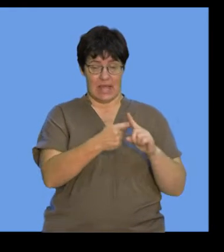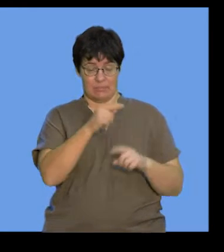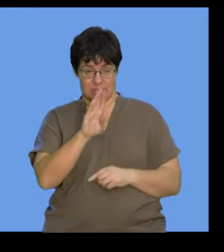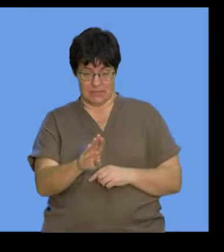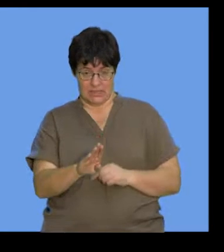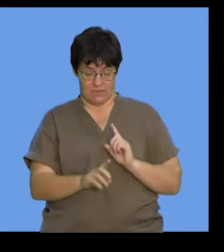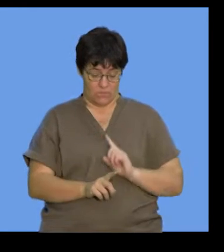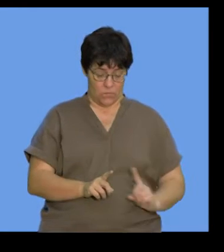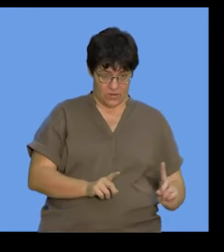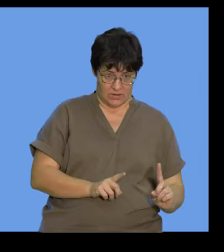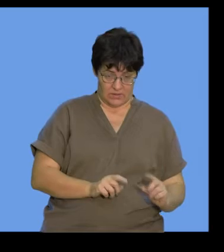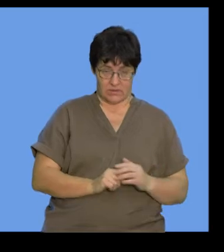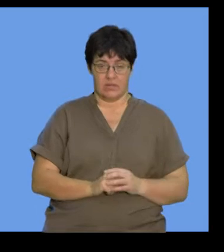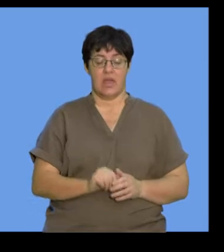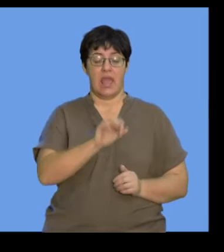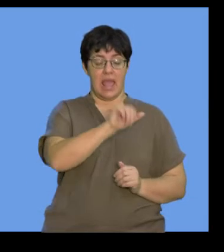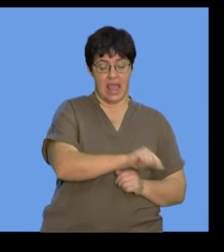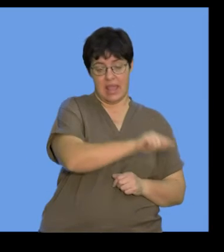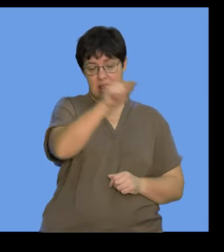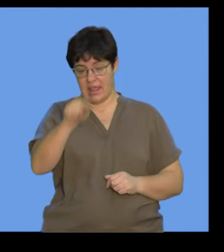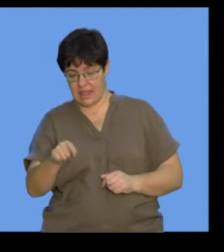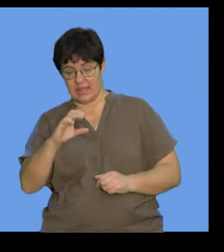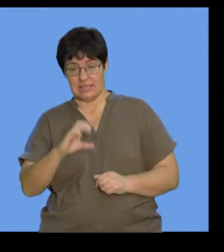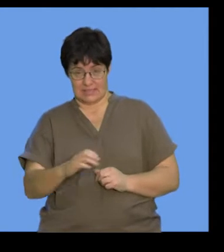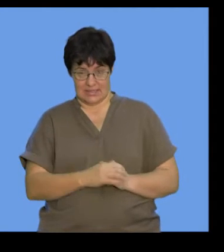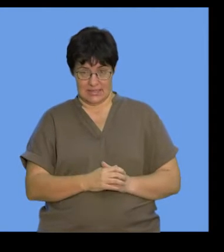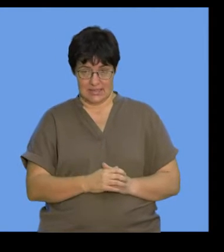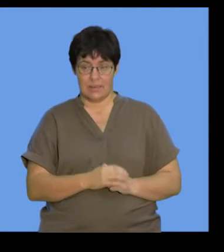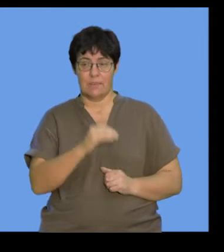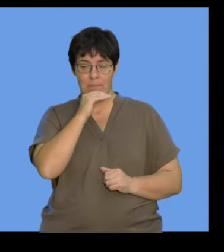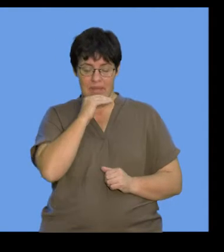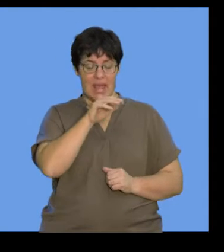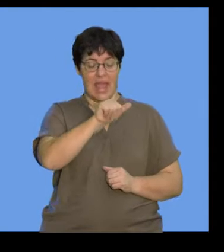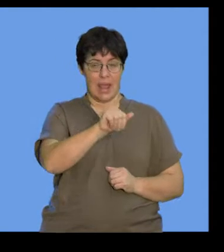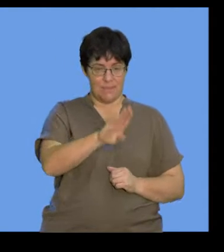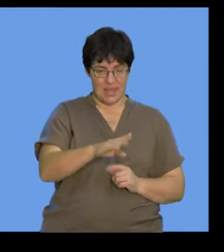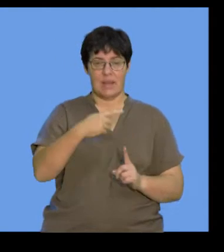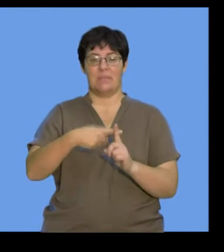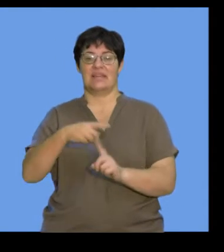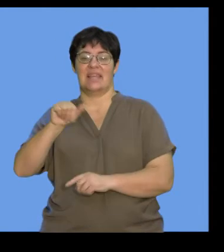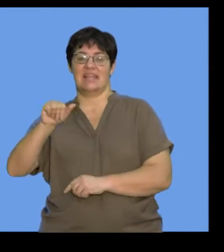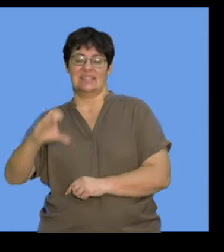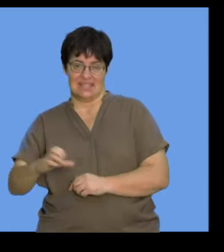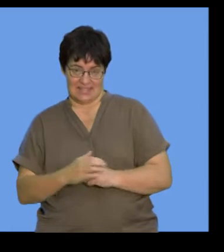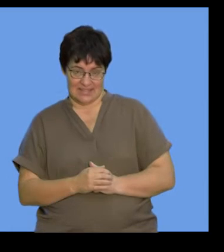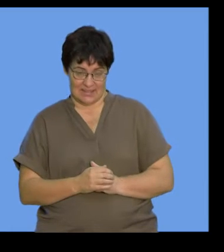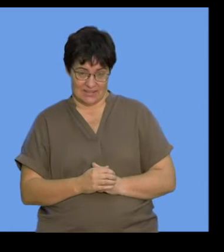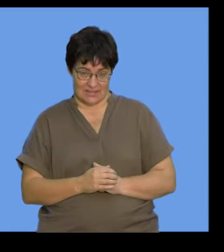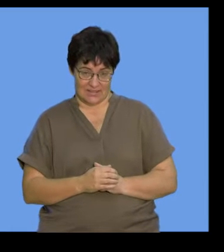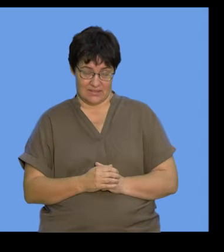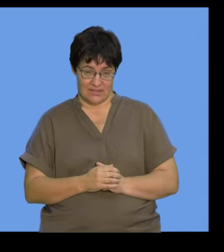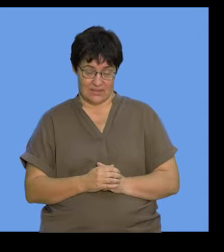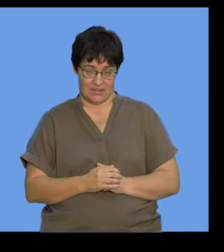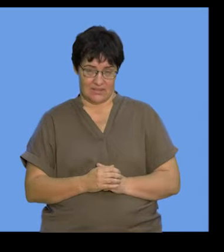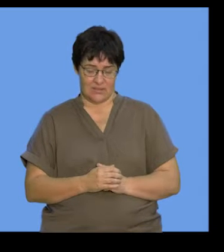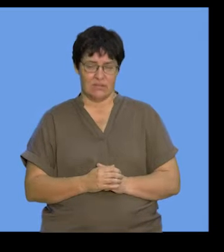B, the A with the C, which will then give me AB plus AC. Remember, guys,